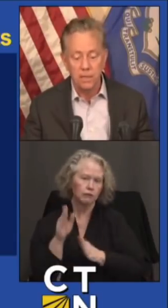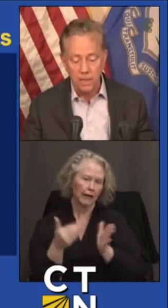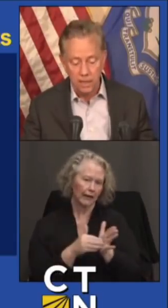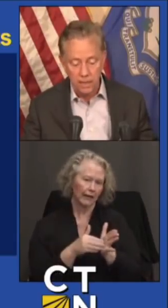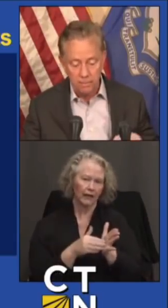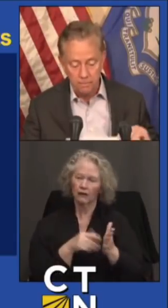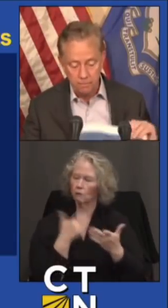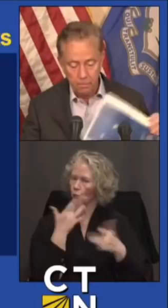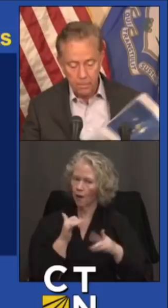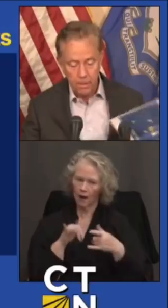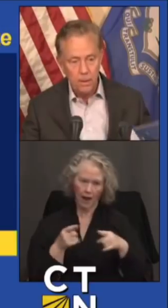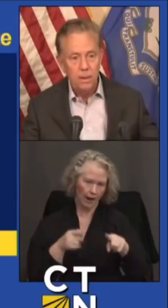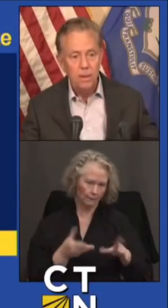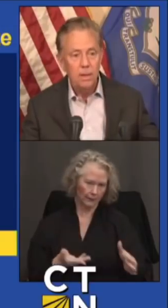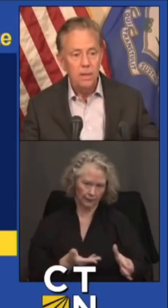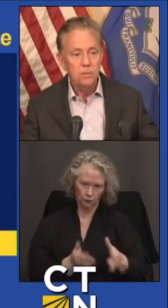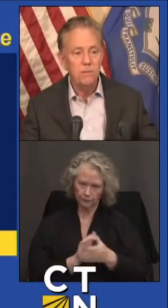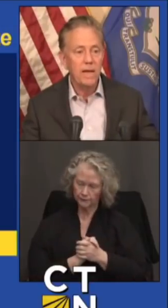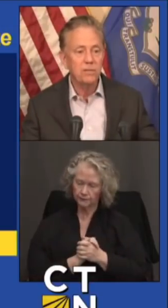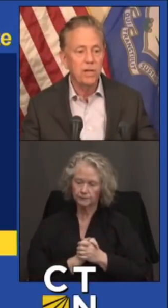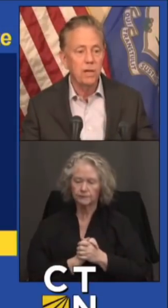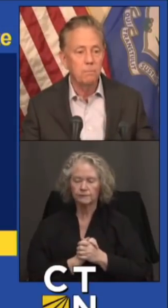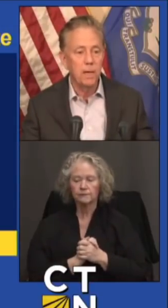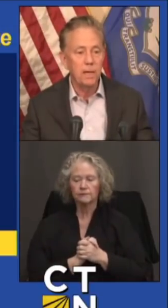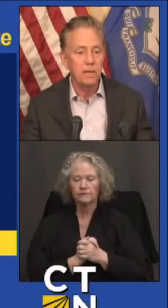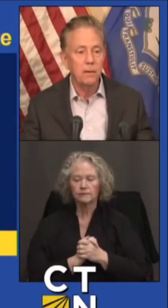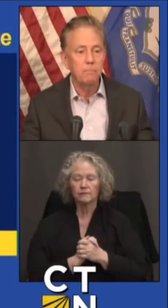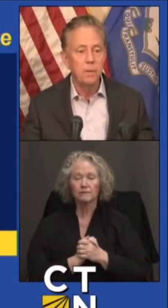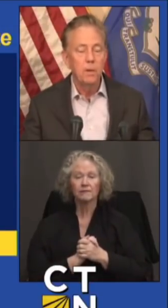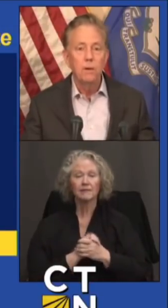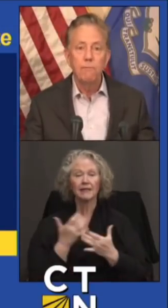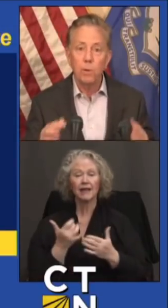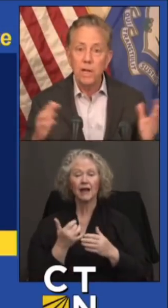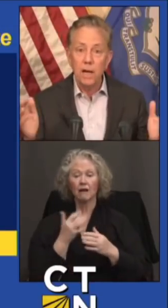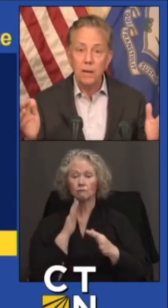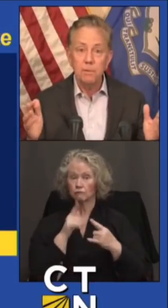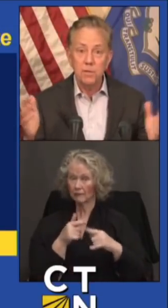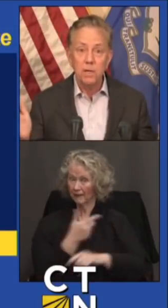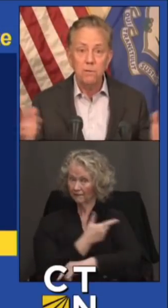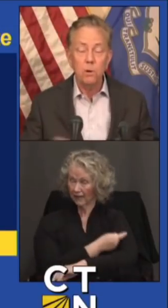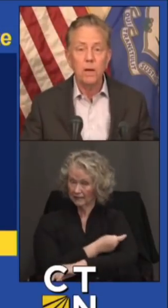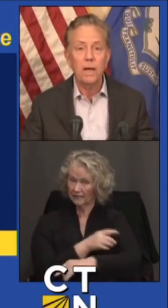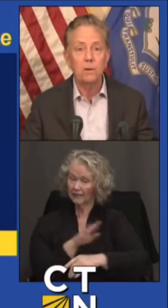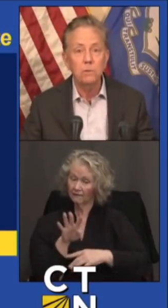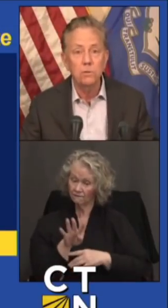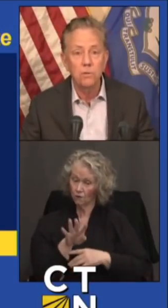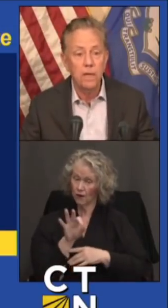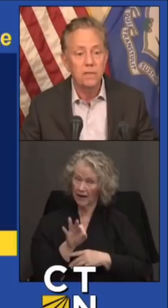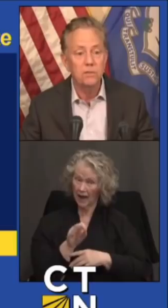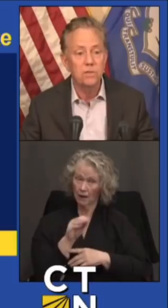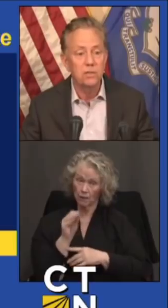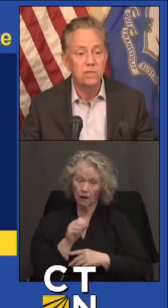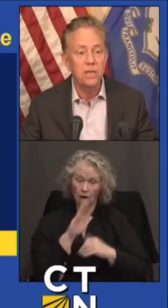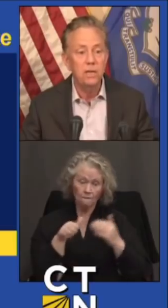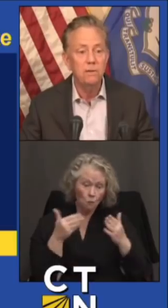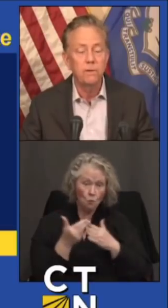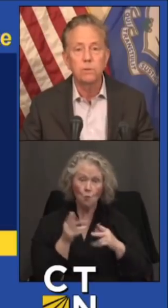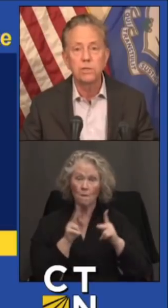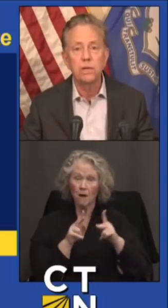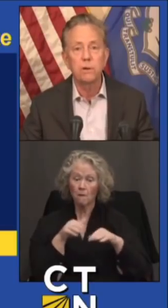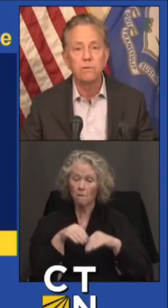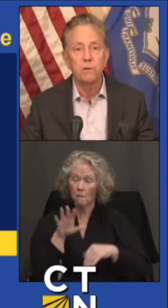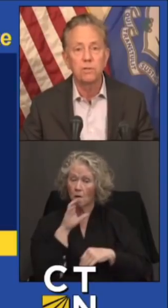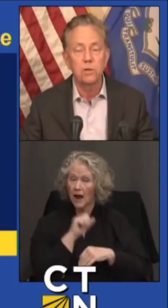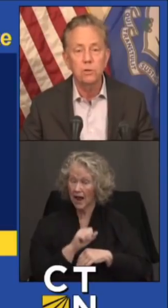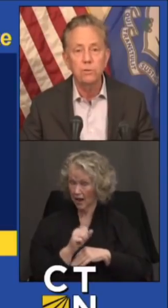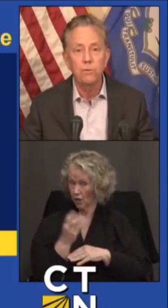in Connecticut. Here's the vaccine update. 49% of all adults over the age of 16 have